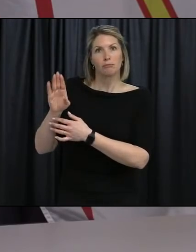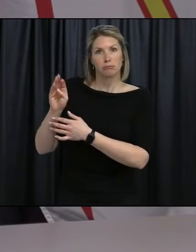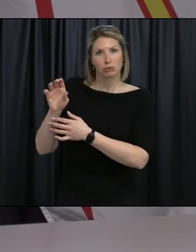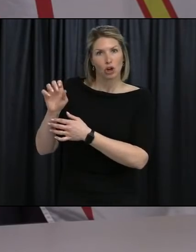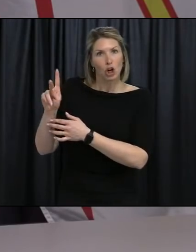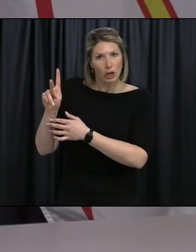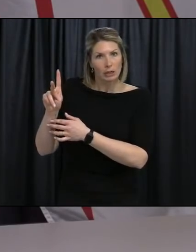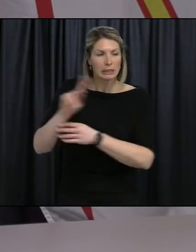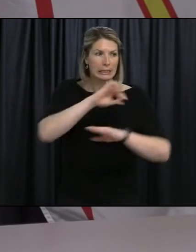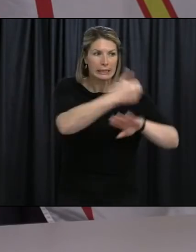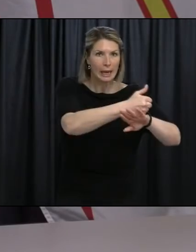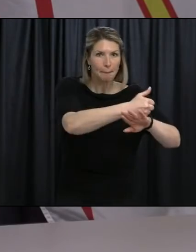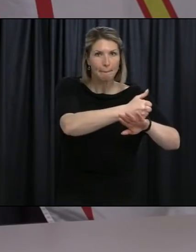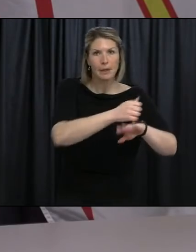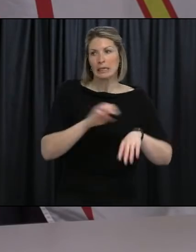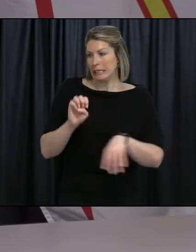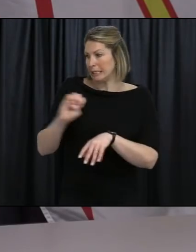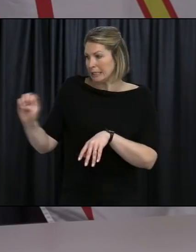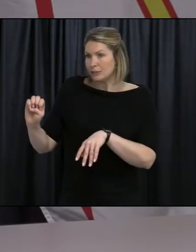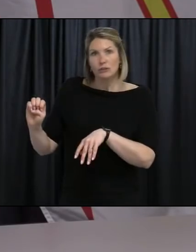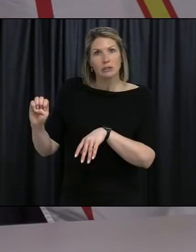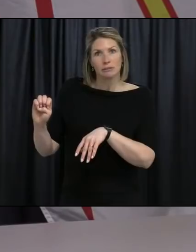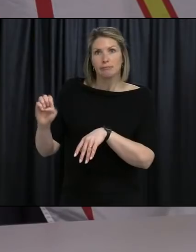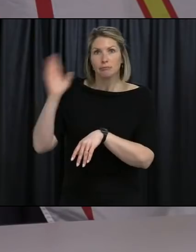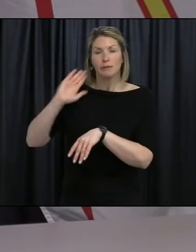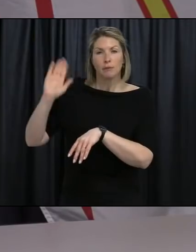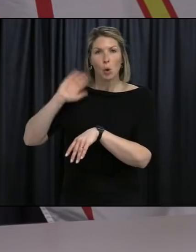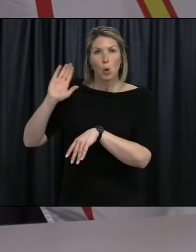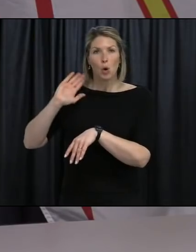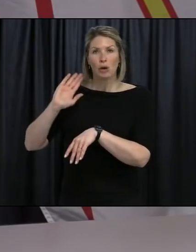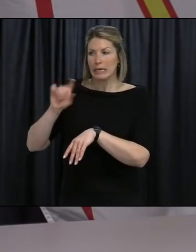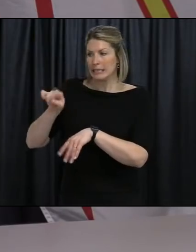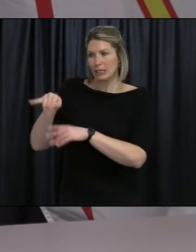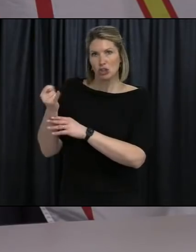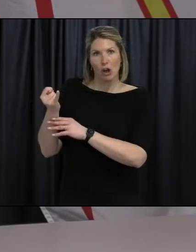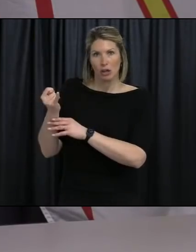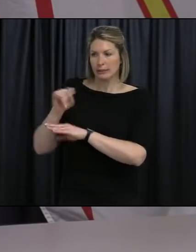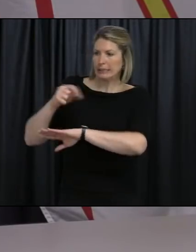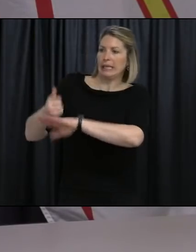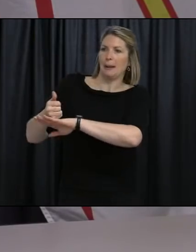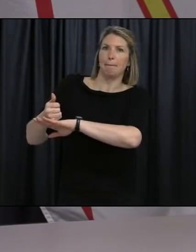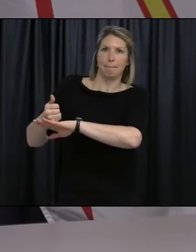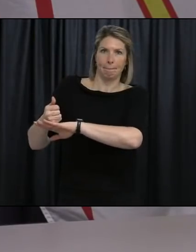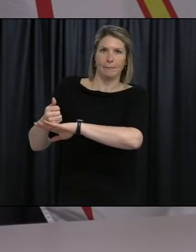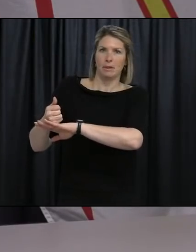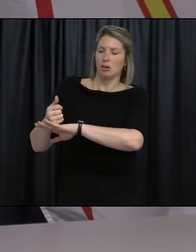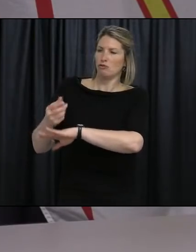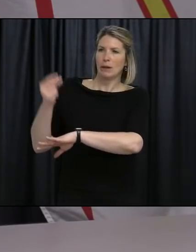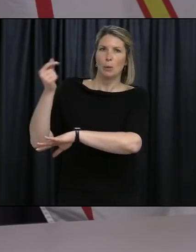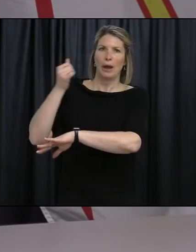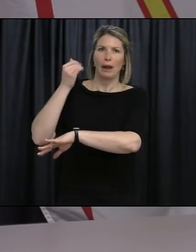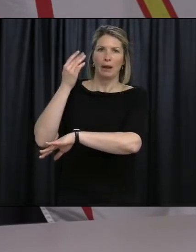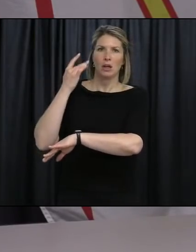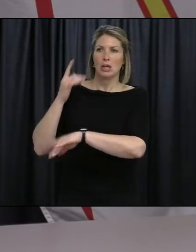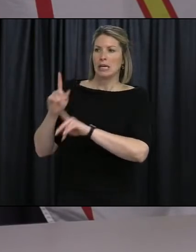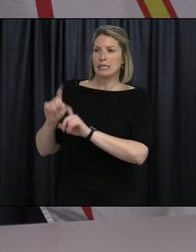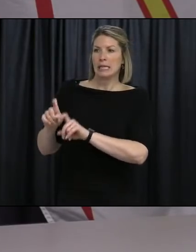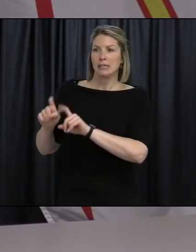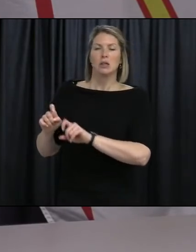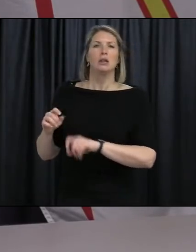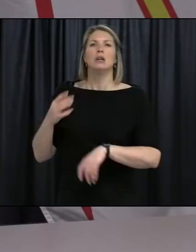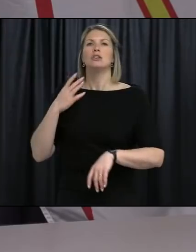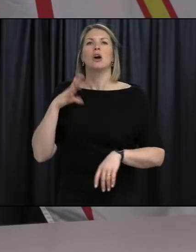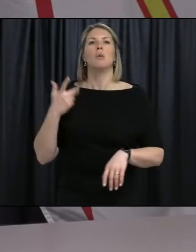area. So these are, we're trying to tailor our testing strategy so that we're not just going out there and doing